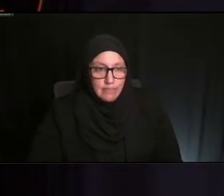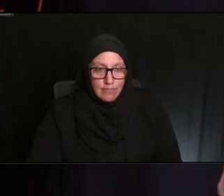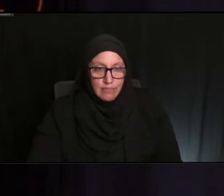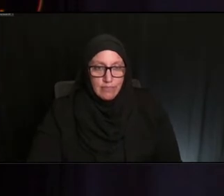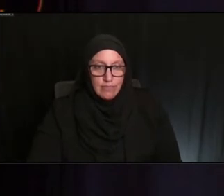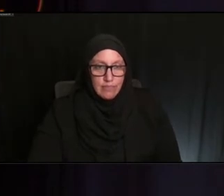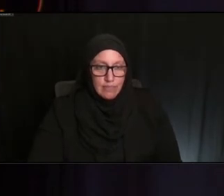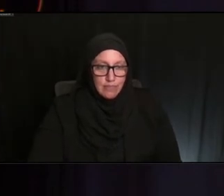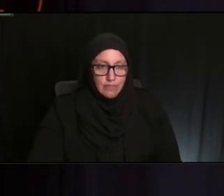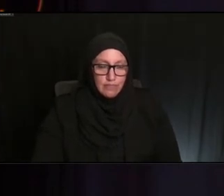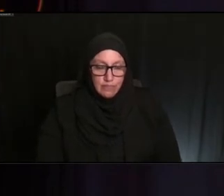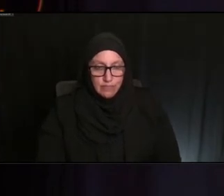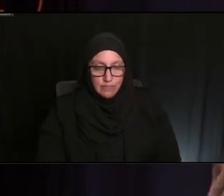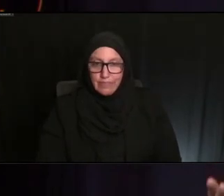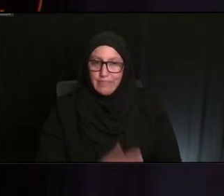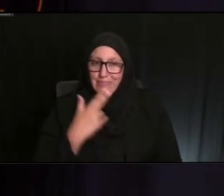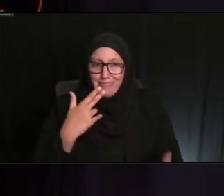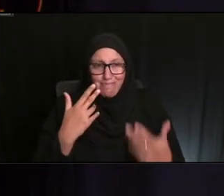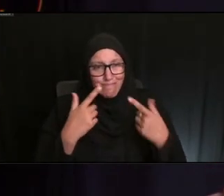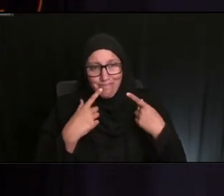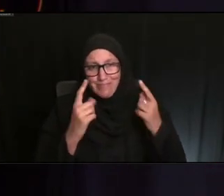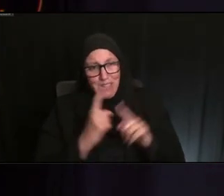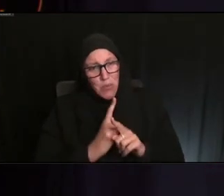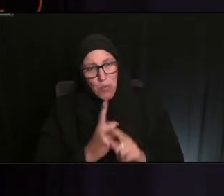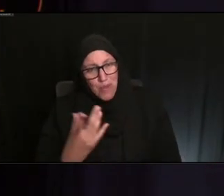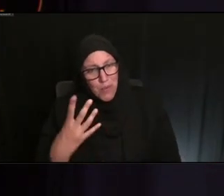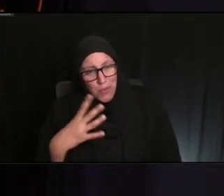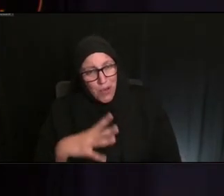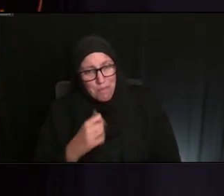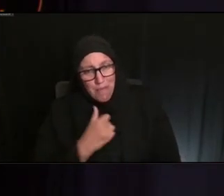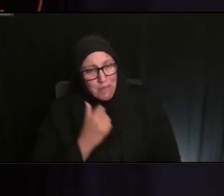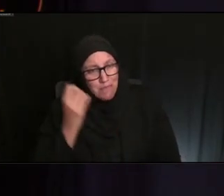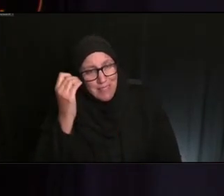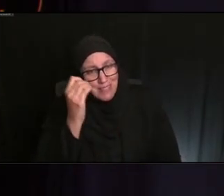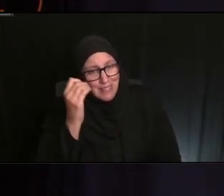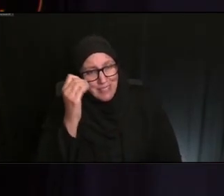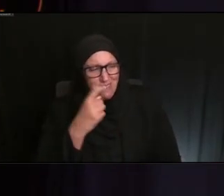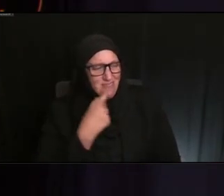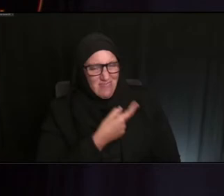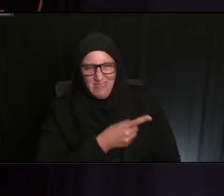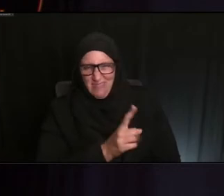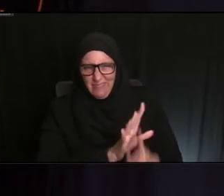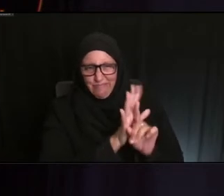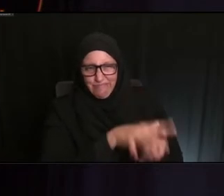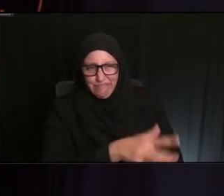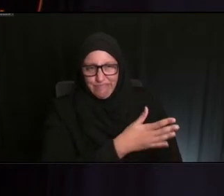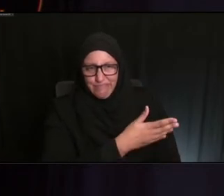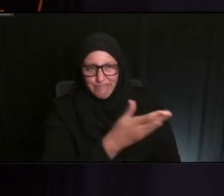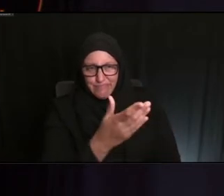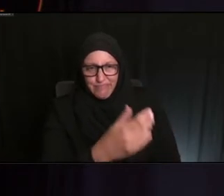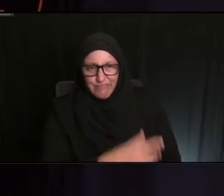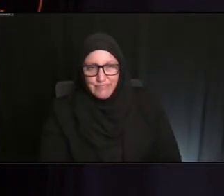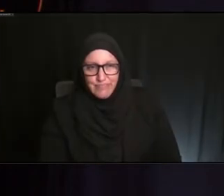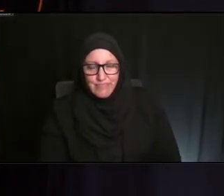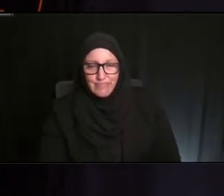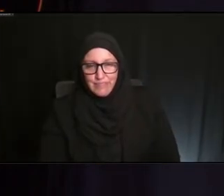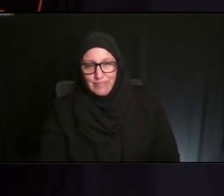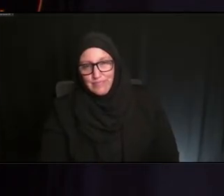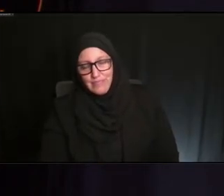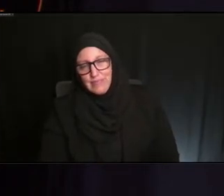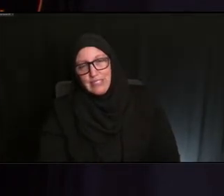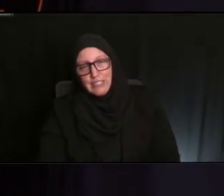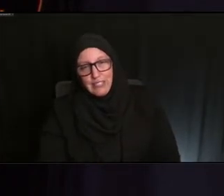they start singing whatever opinion they have and they start to smash the fuqaha. You know? They learned in the